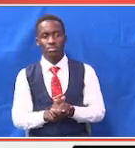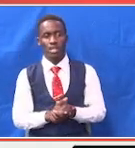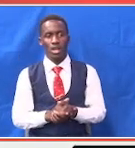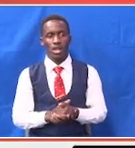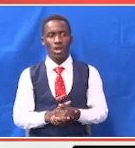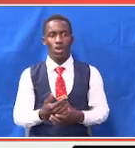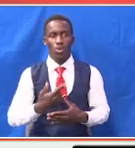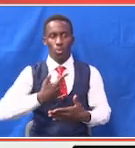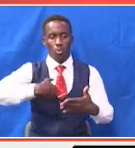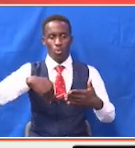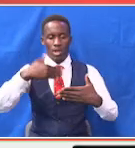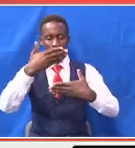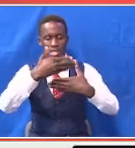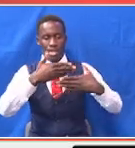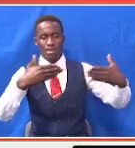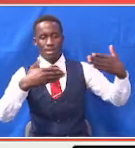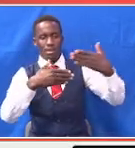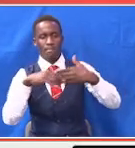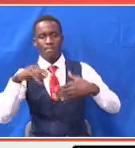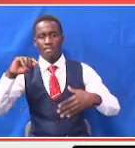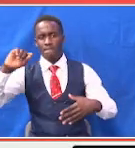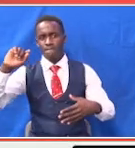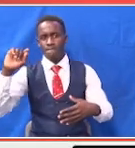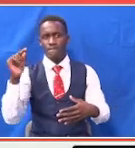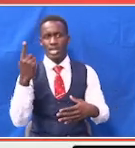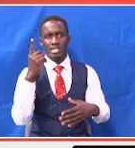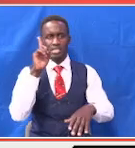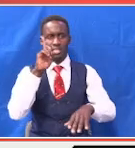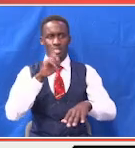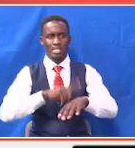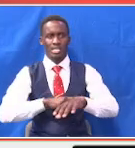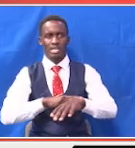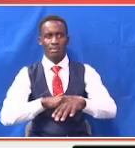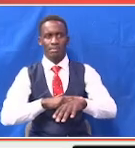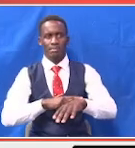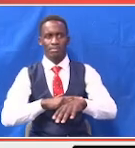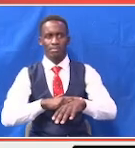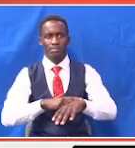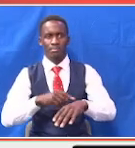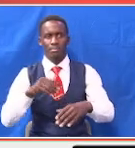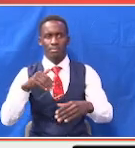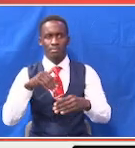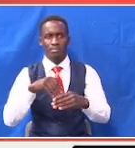up with the first, by the way, this is the first time in